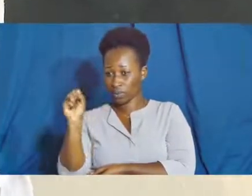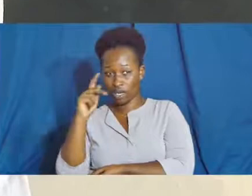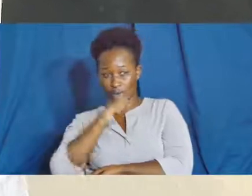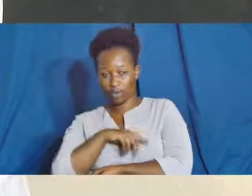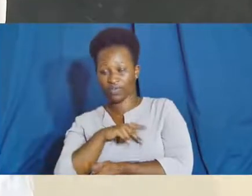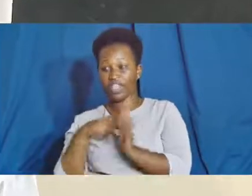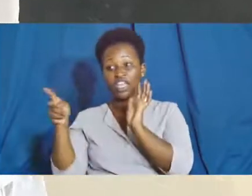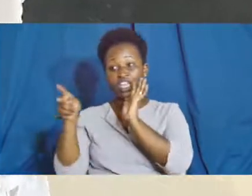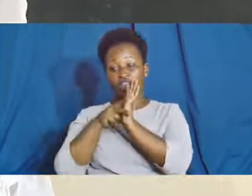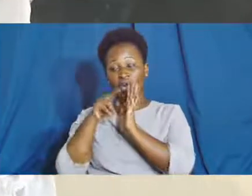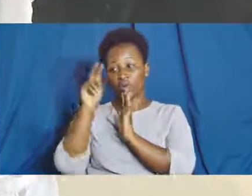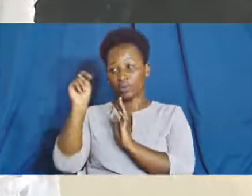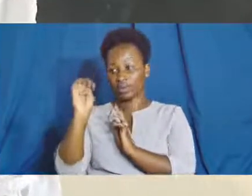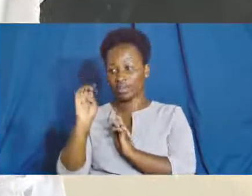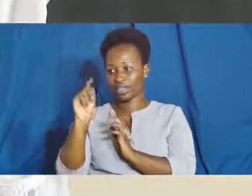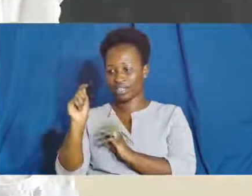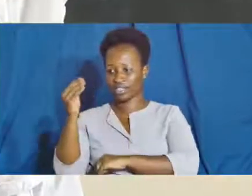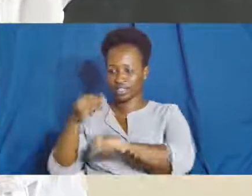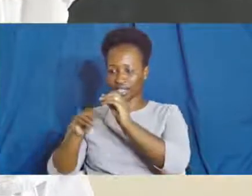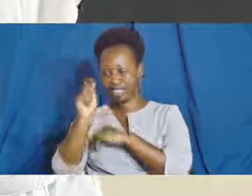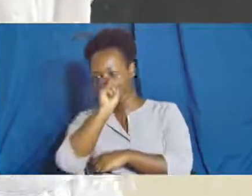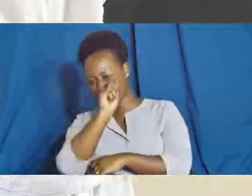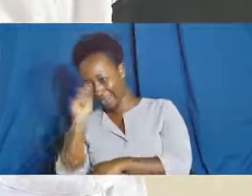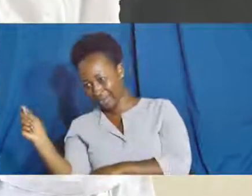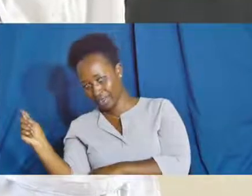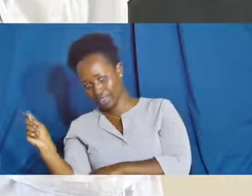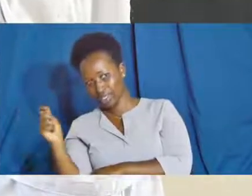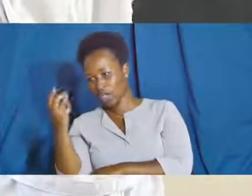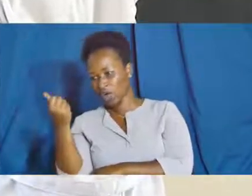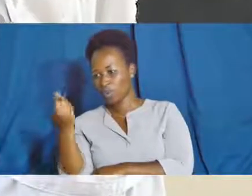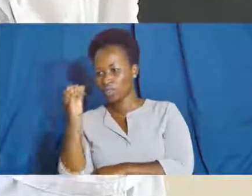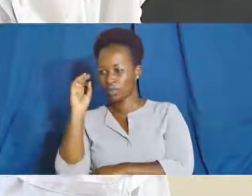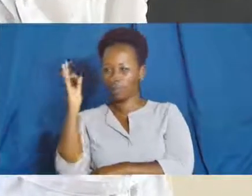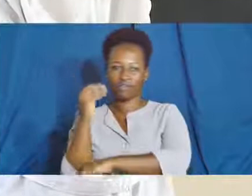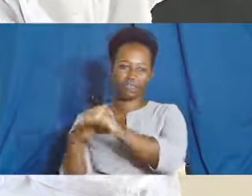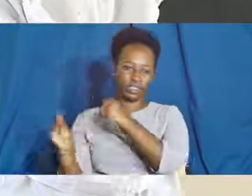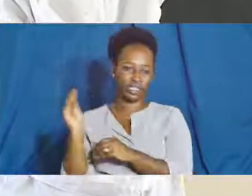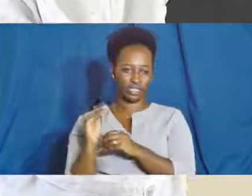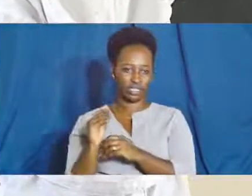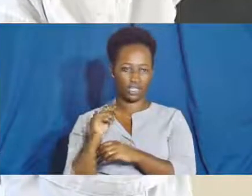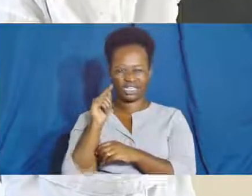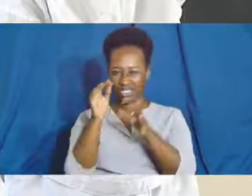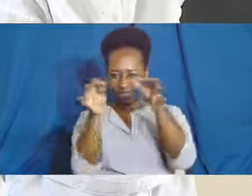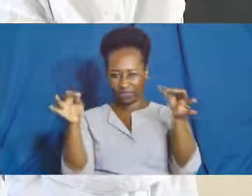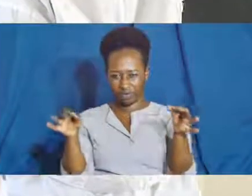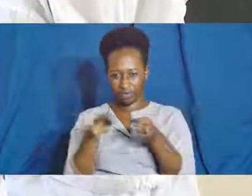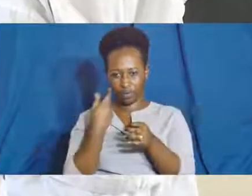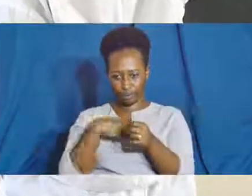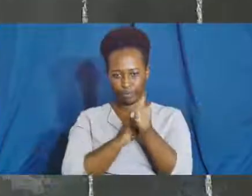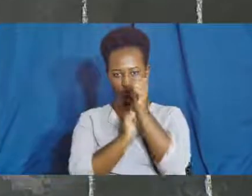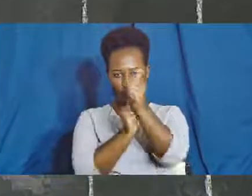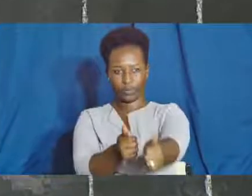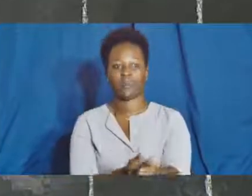net sales minus cost of sales. This is a formula that we are following.